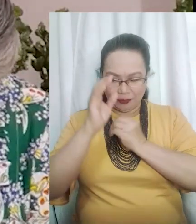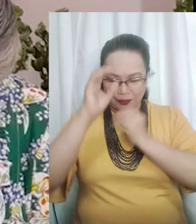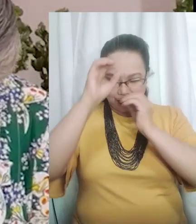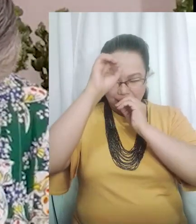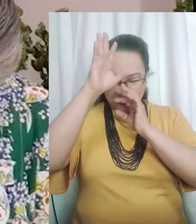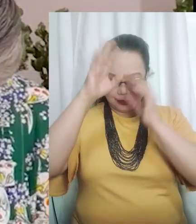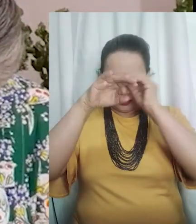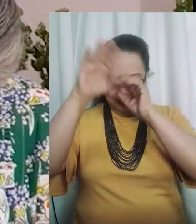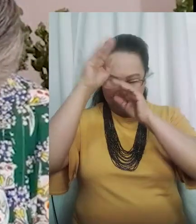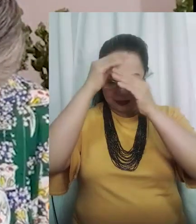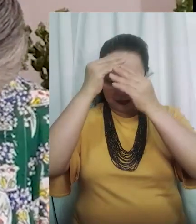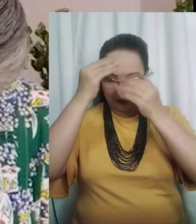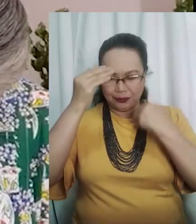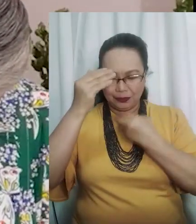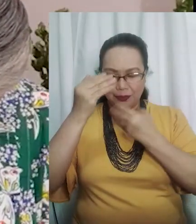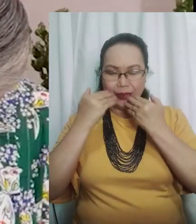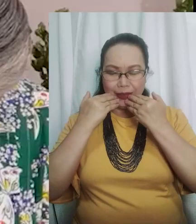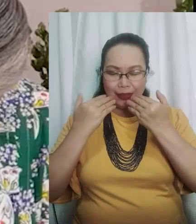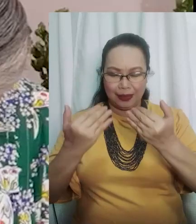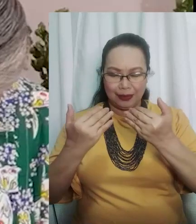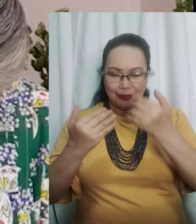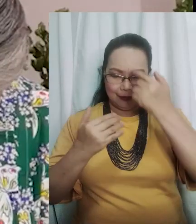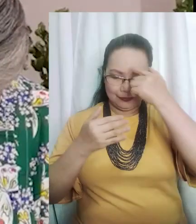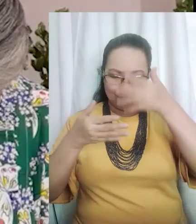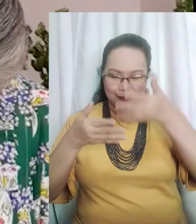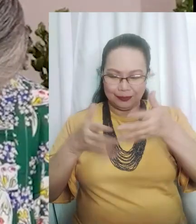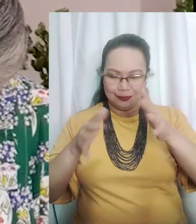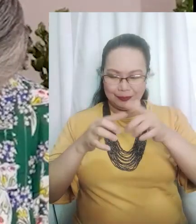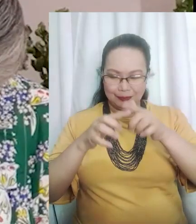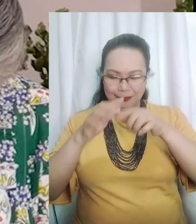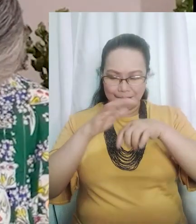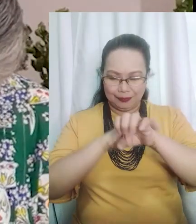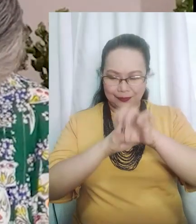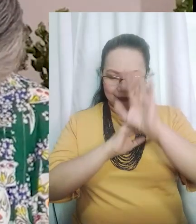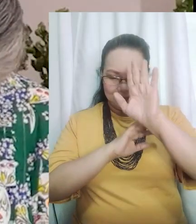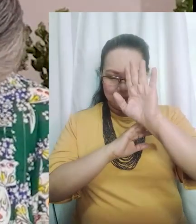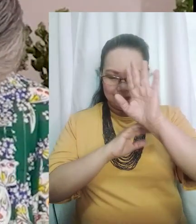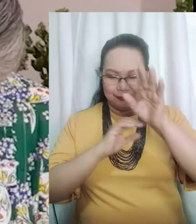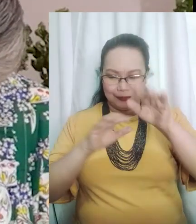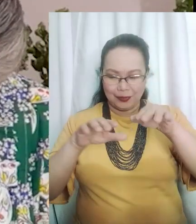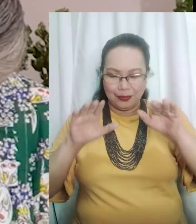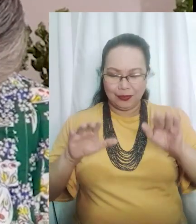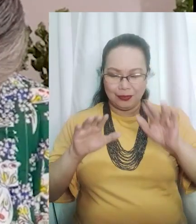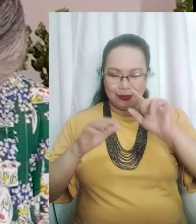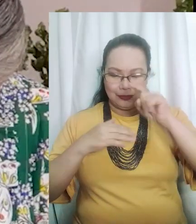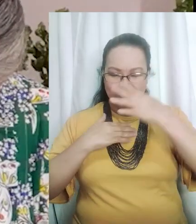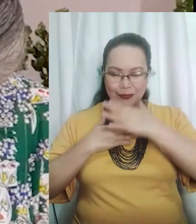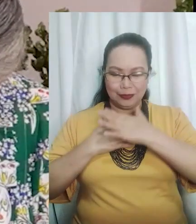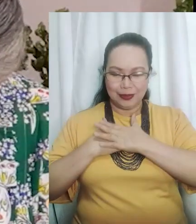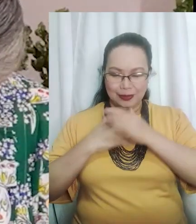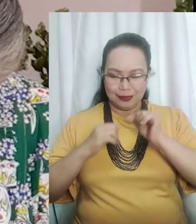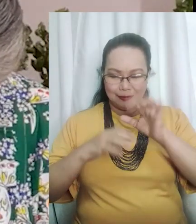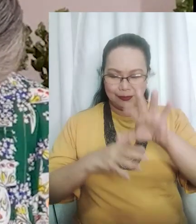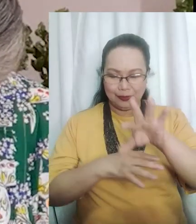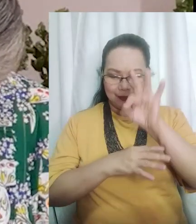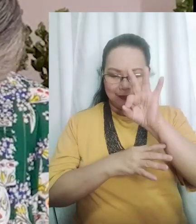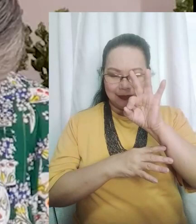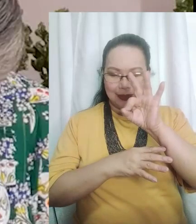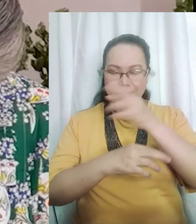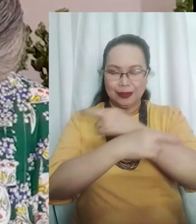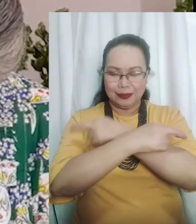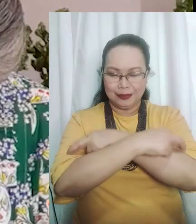Our Father in heaven, we thank you for allowing us to enter into your throne of grace, where we can find